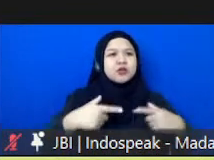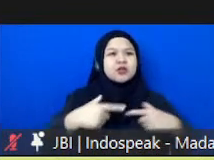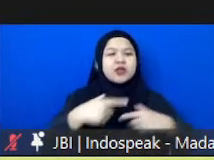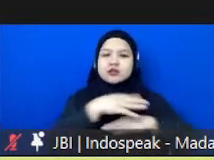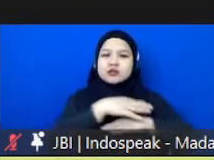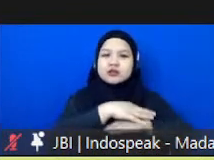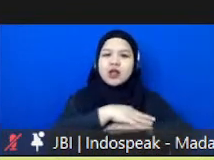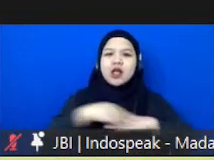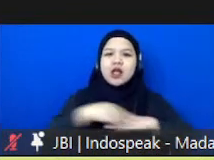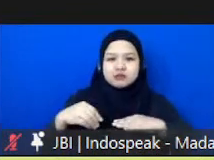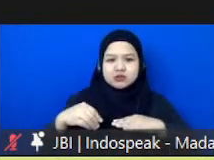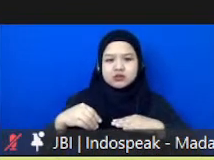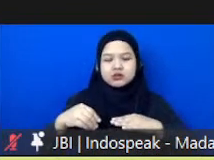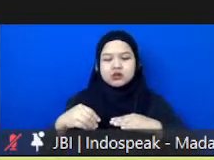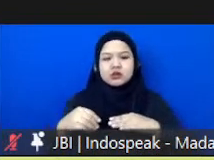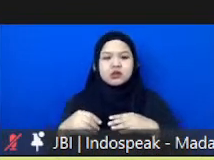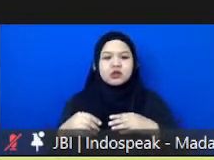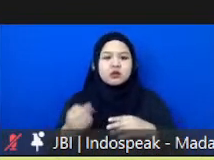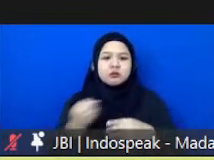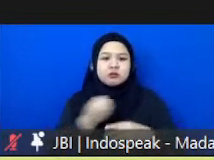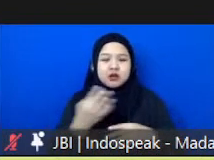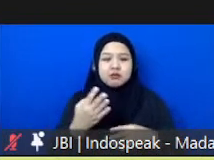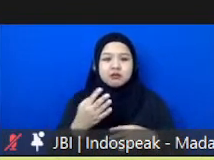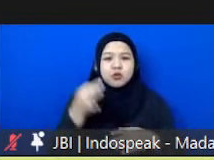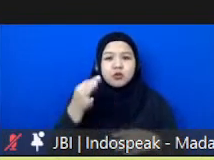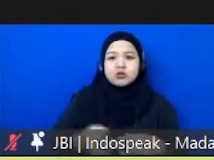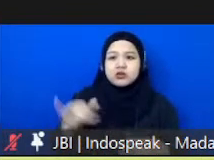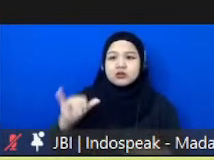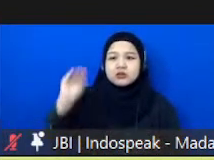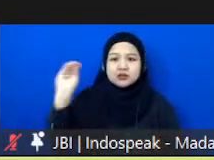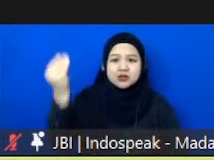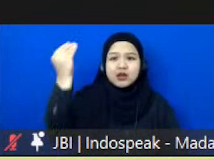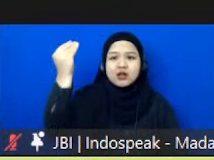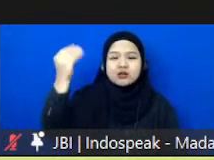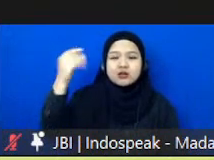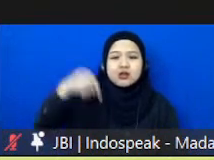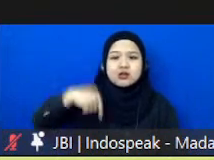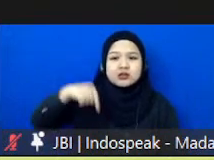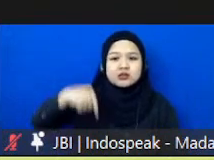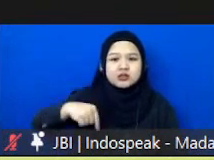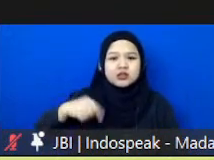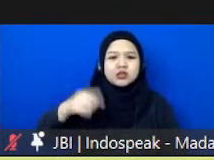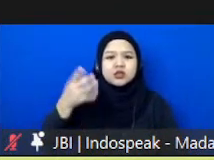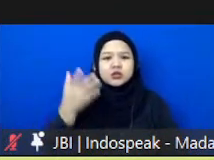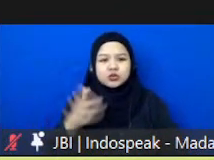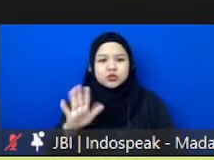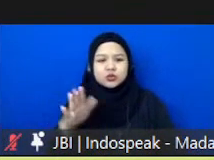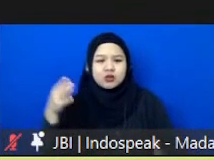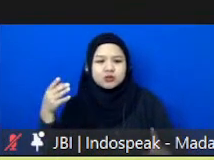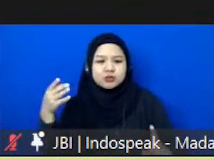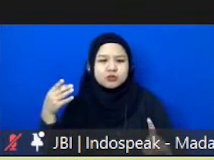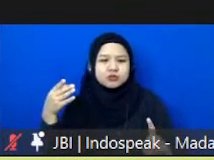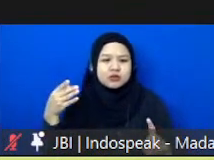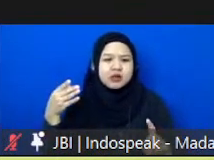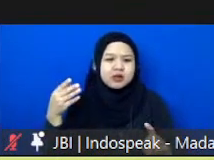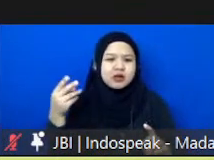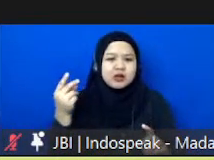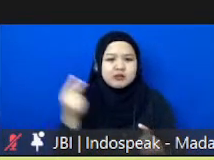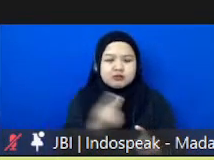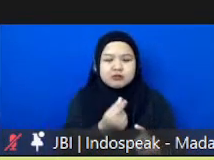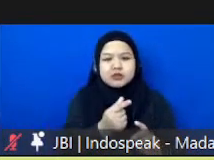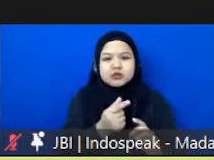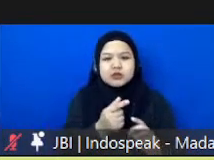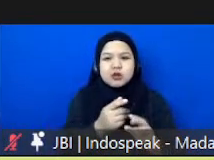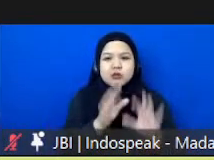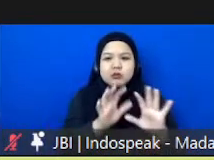dense cities, especially in Jakarta, which were originally driving the pandemic in June